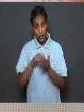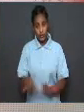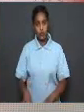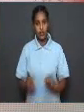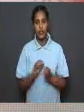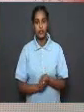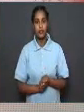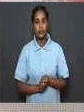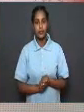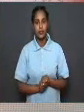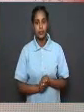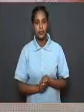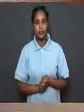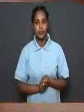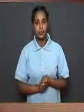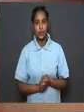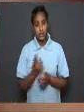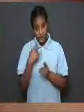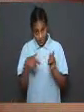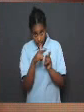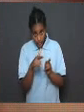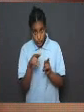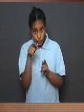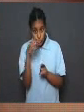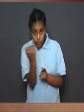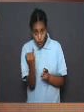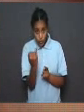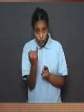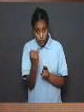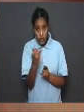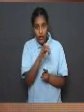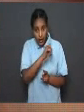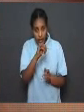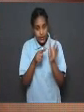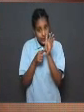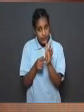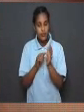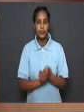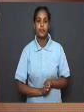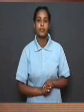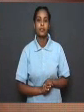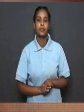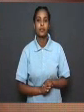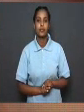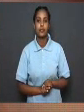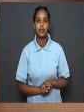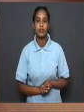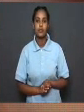Hello again, students. The systems that you drew should look like these.